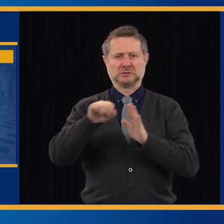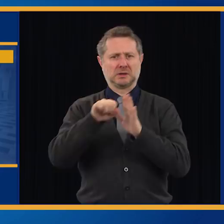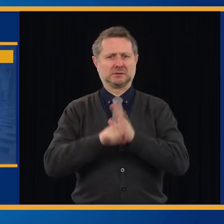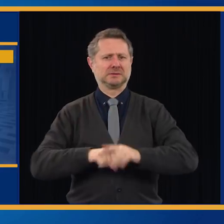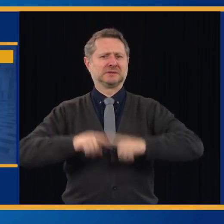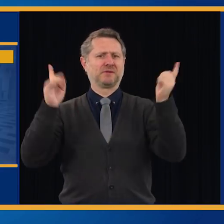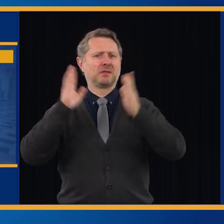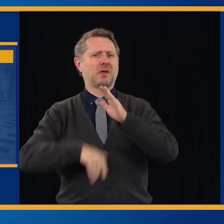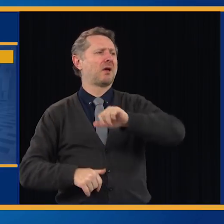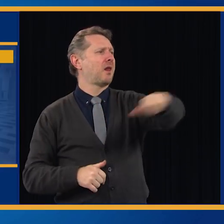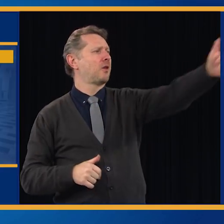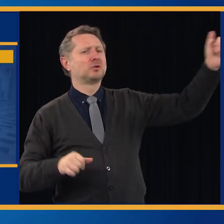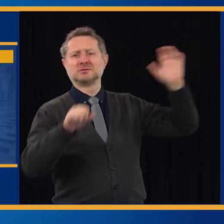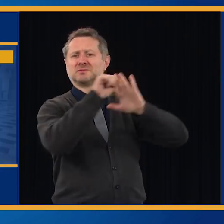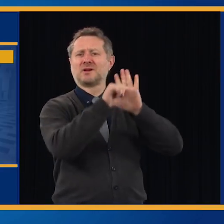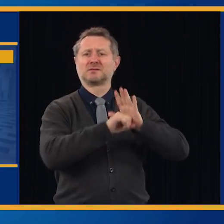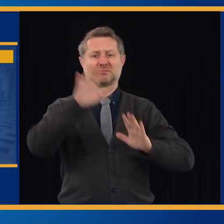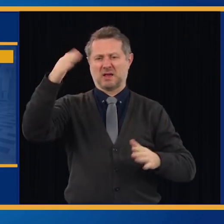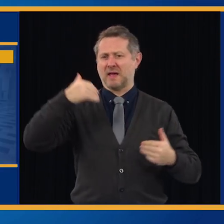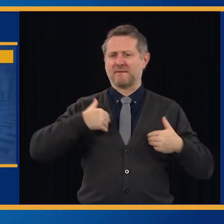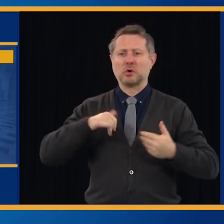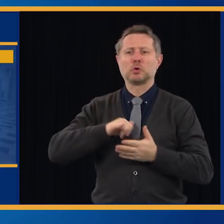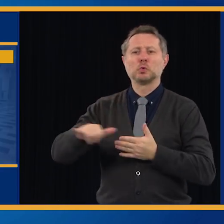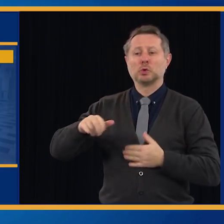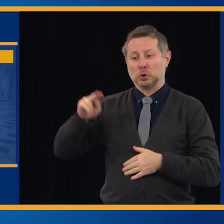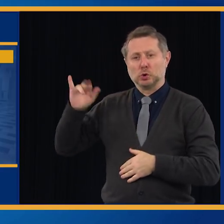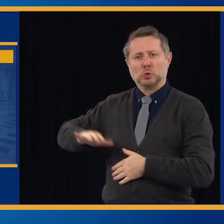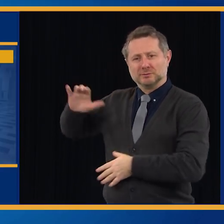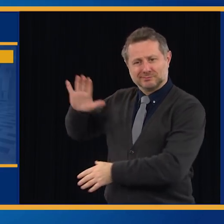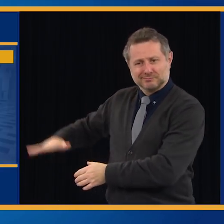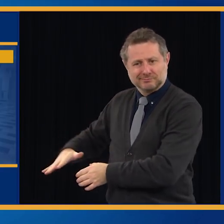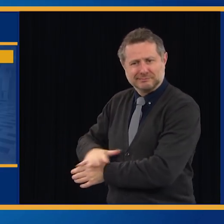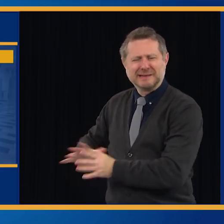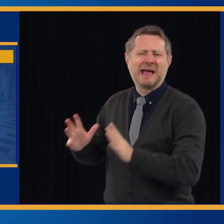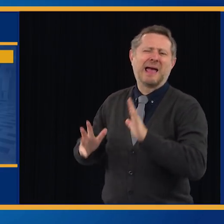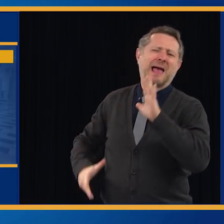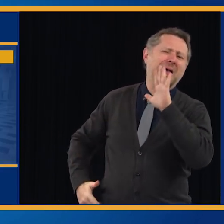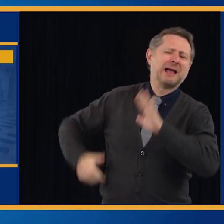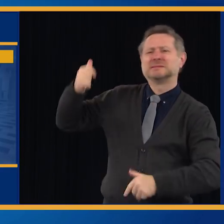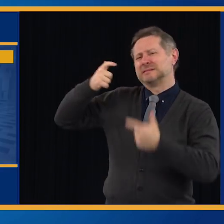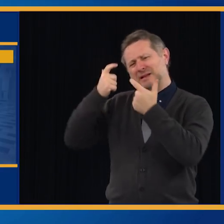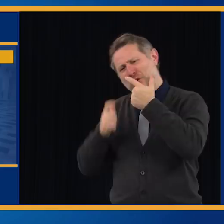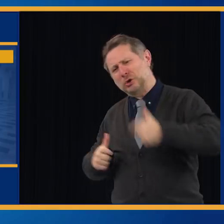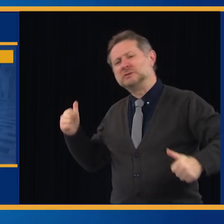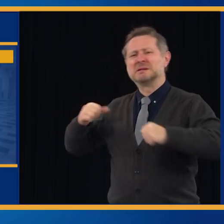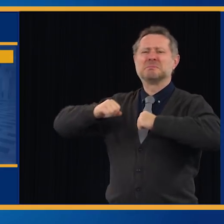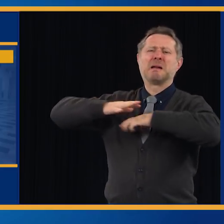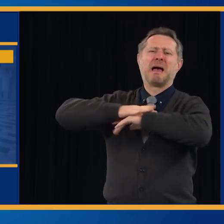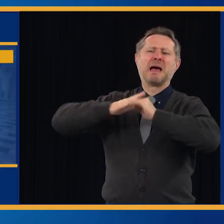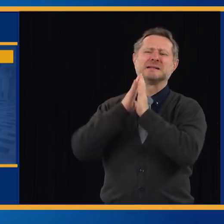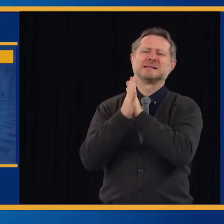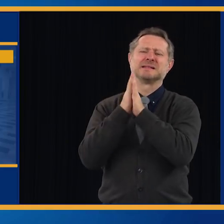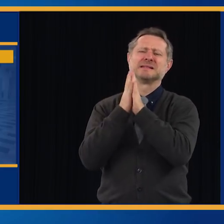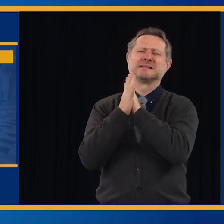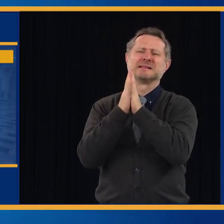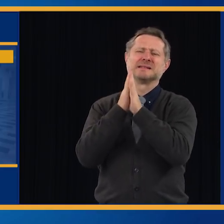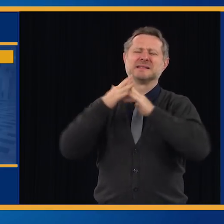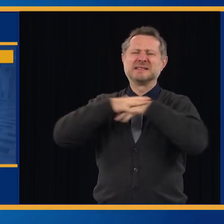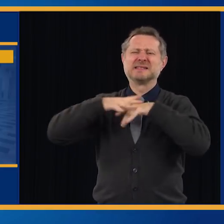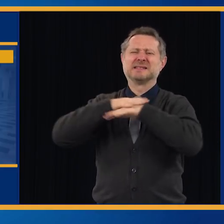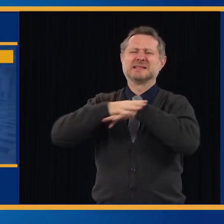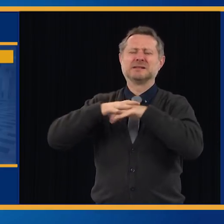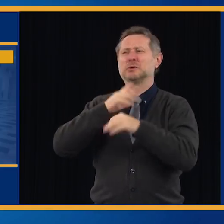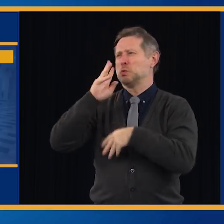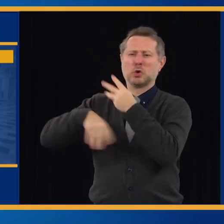This state has New York City, one of the most dense urban areas on the globe, and then we have upstate New York. And if you look at